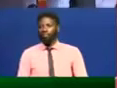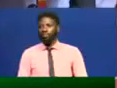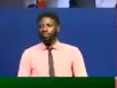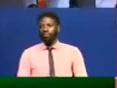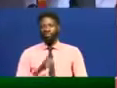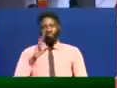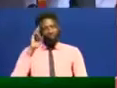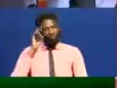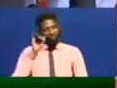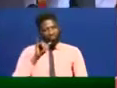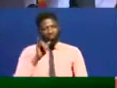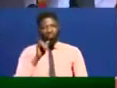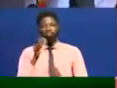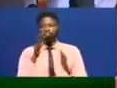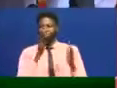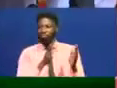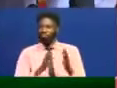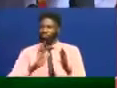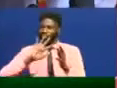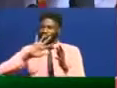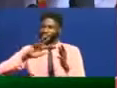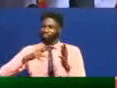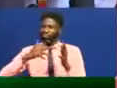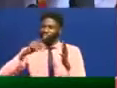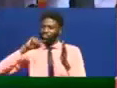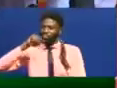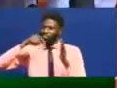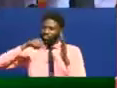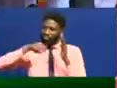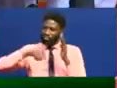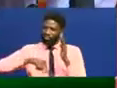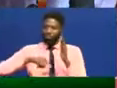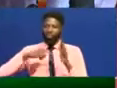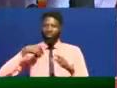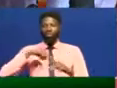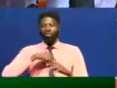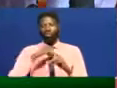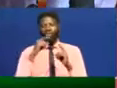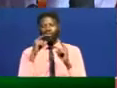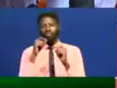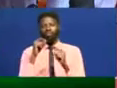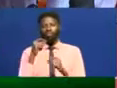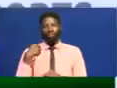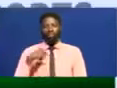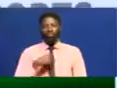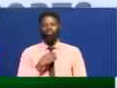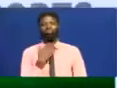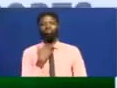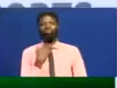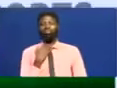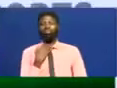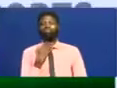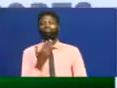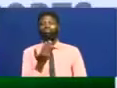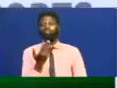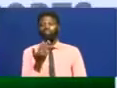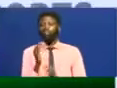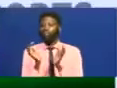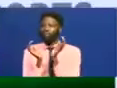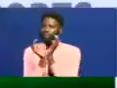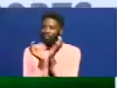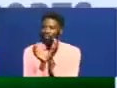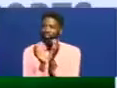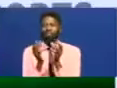plan that we have told you we want to refurbish these facilities. And in that master